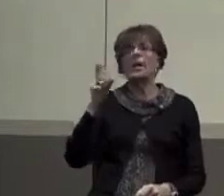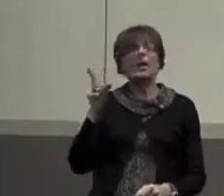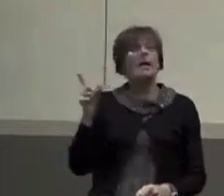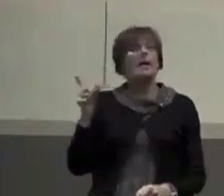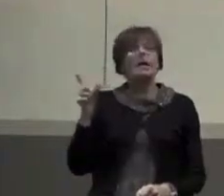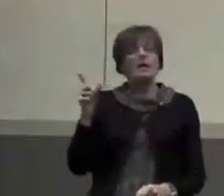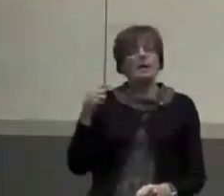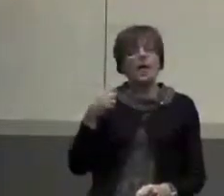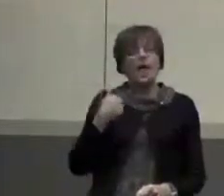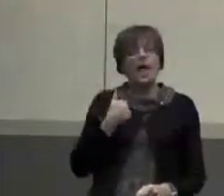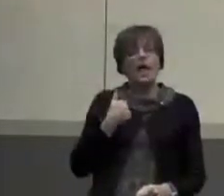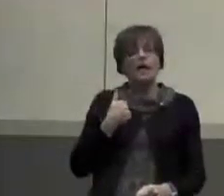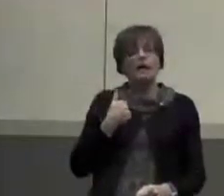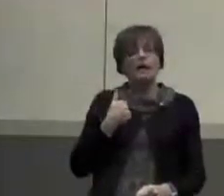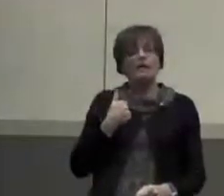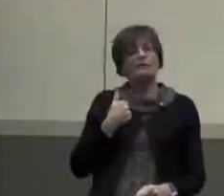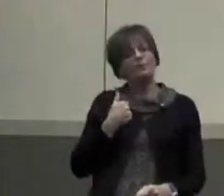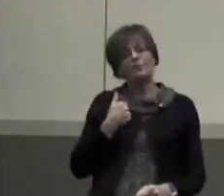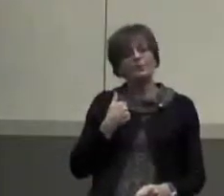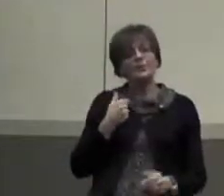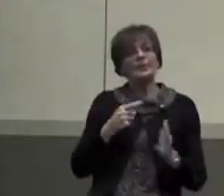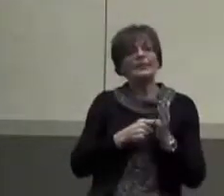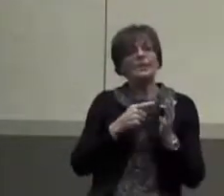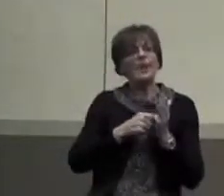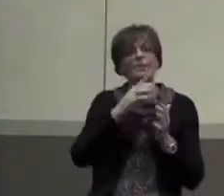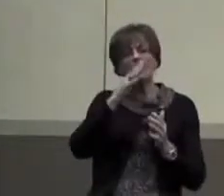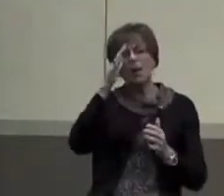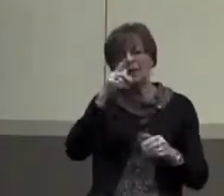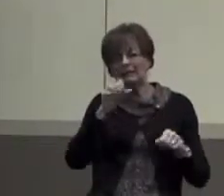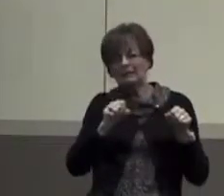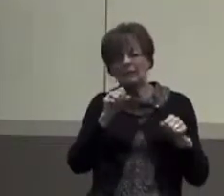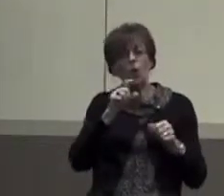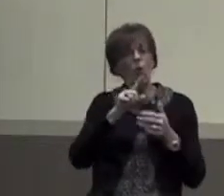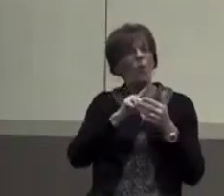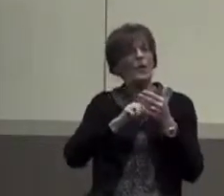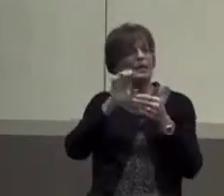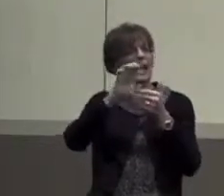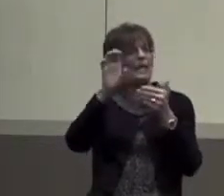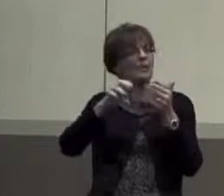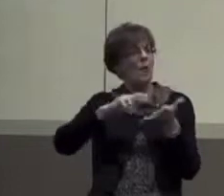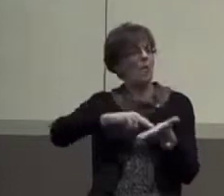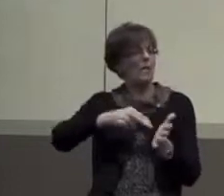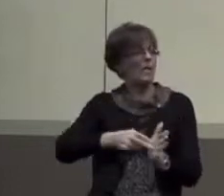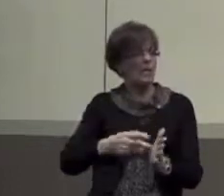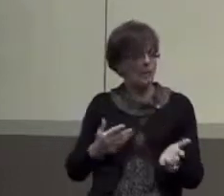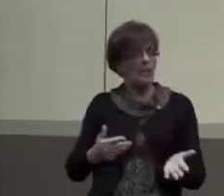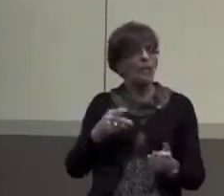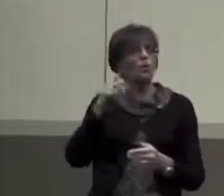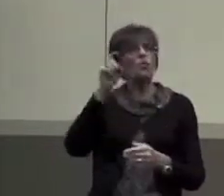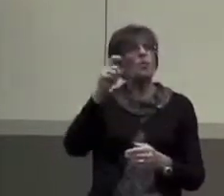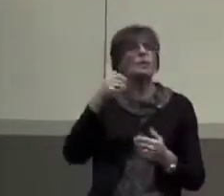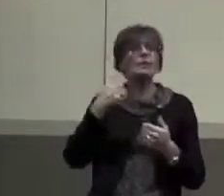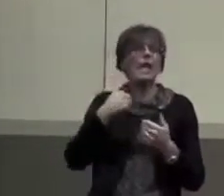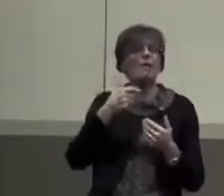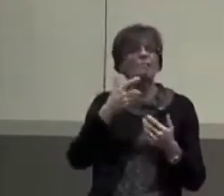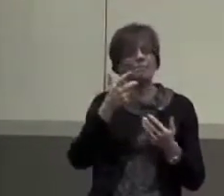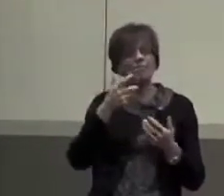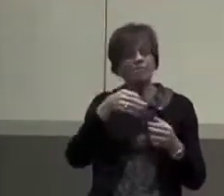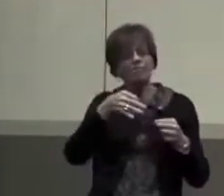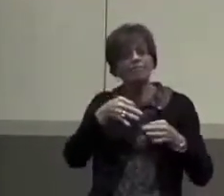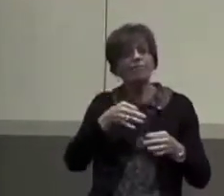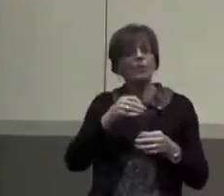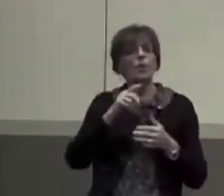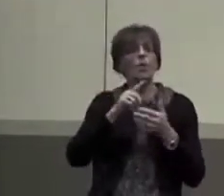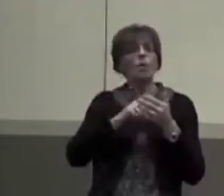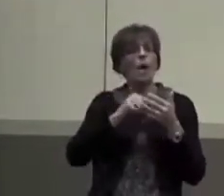Yeah, sometimes parents really aren't sure what consequence means, and so you have to have a little talk about what are